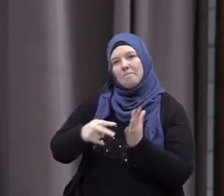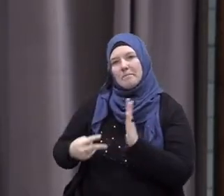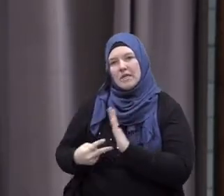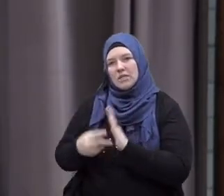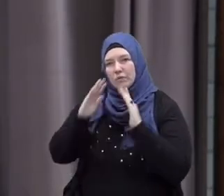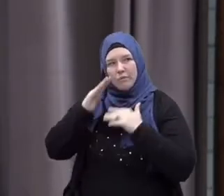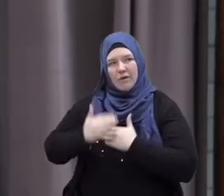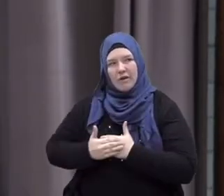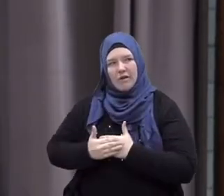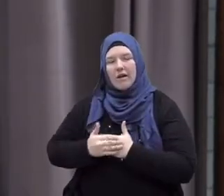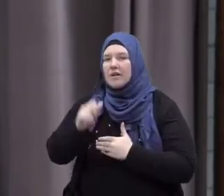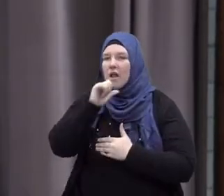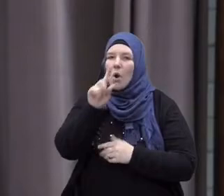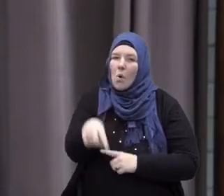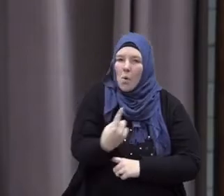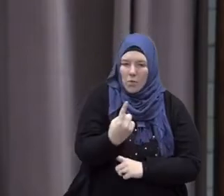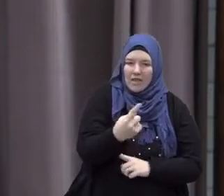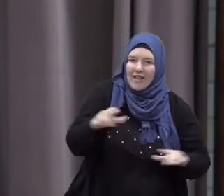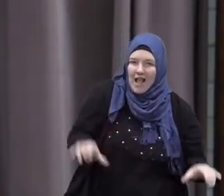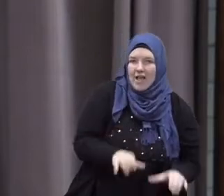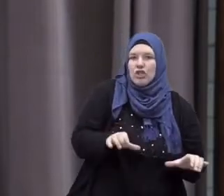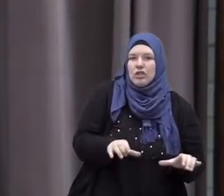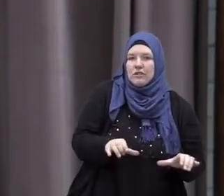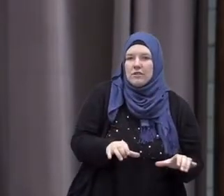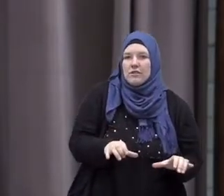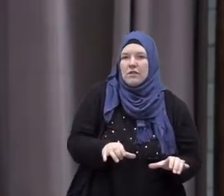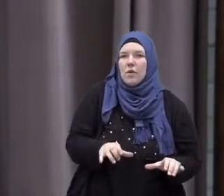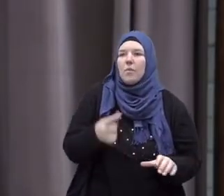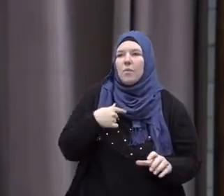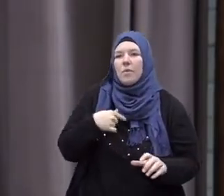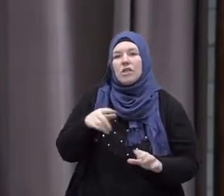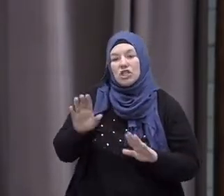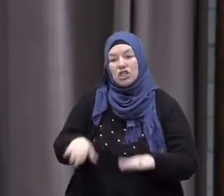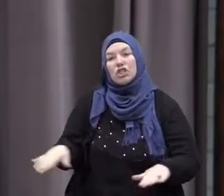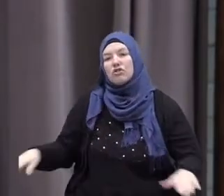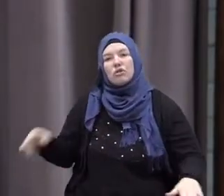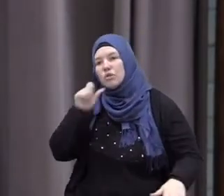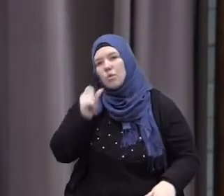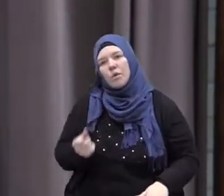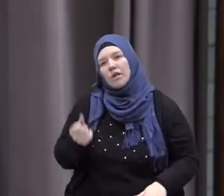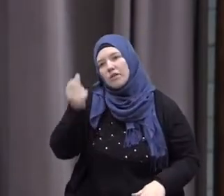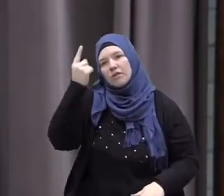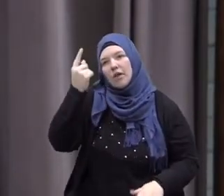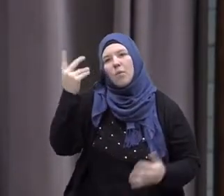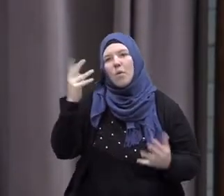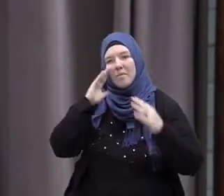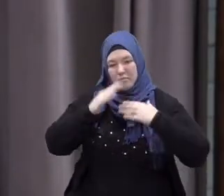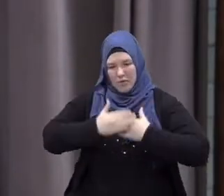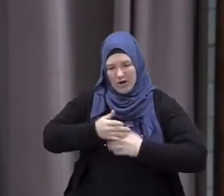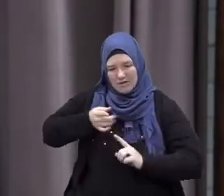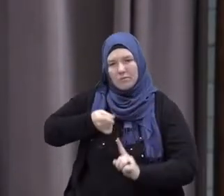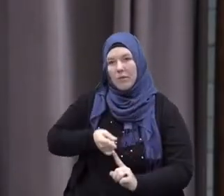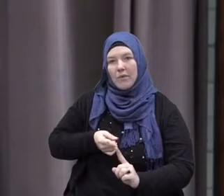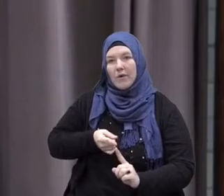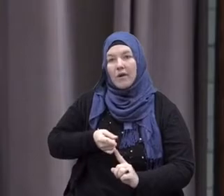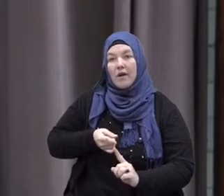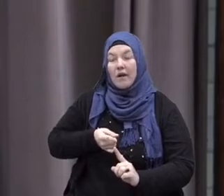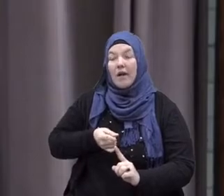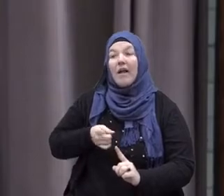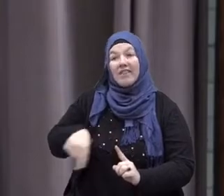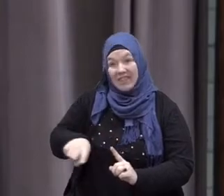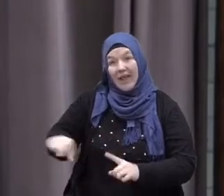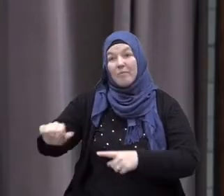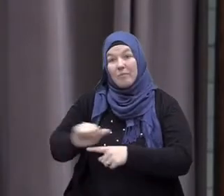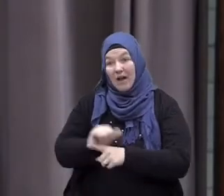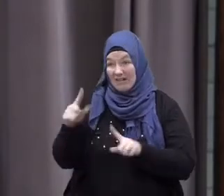disappointed because of what we hear. Our children do not understand what prayer is about, even those of them